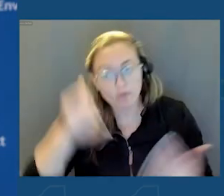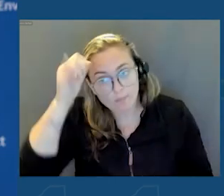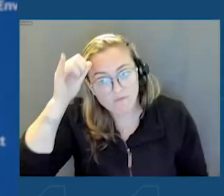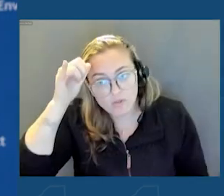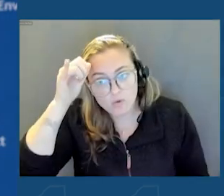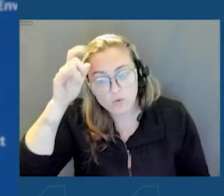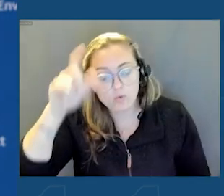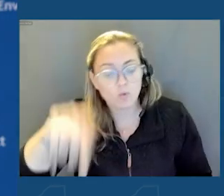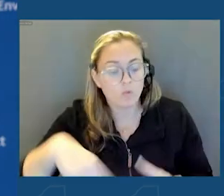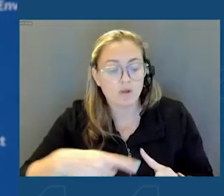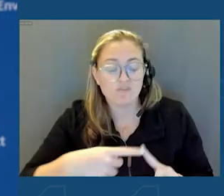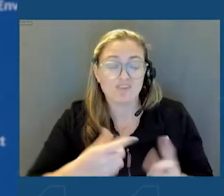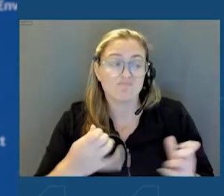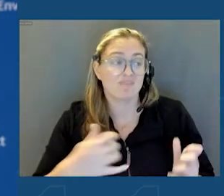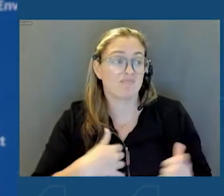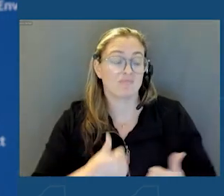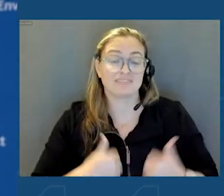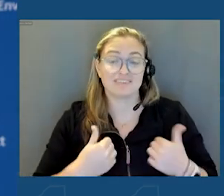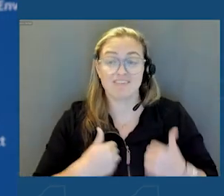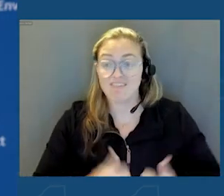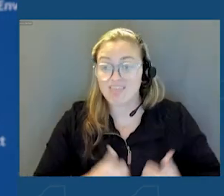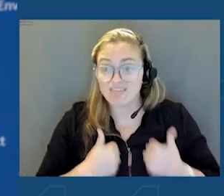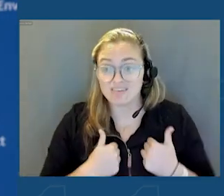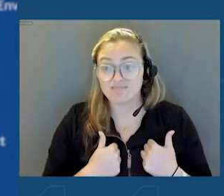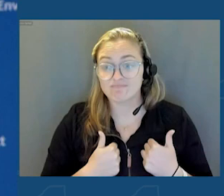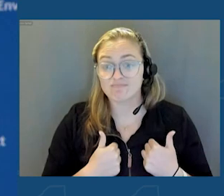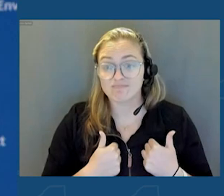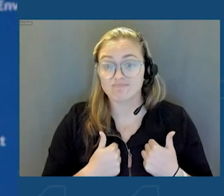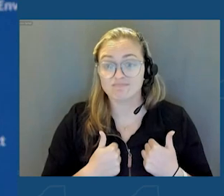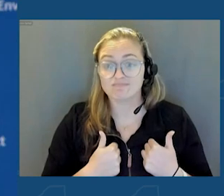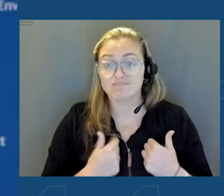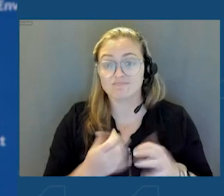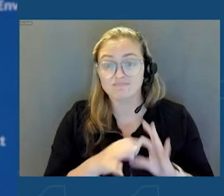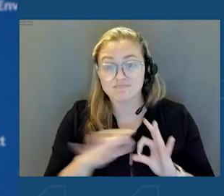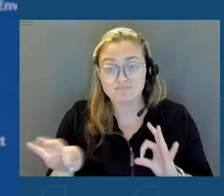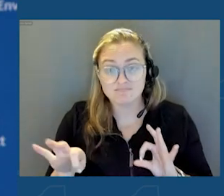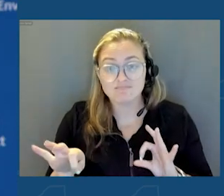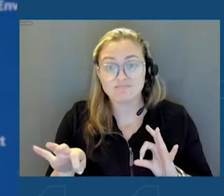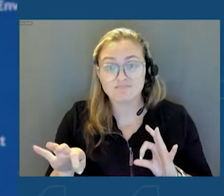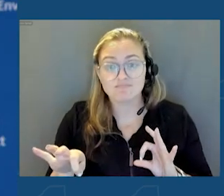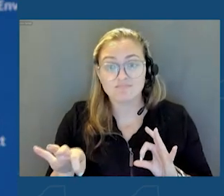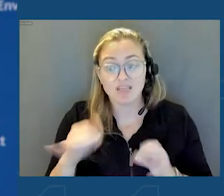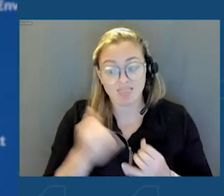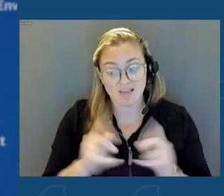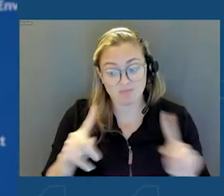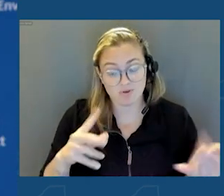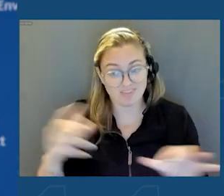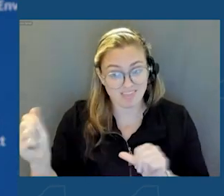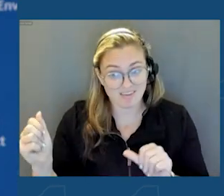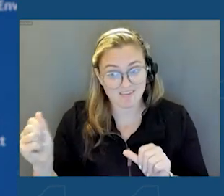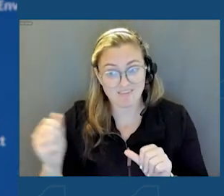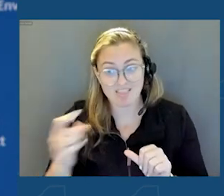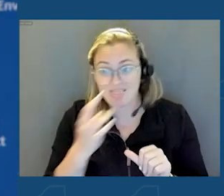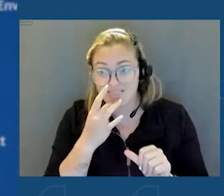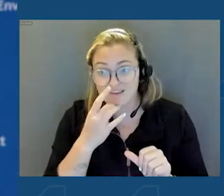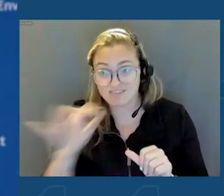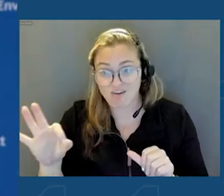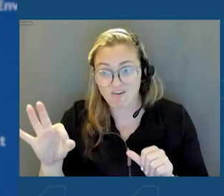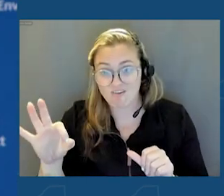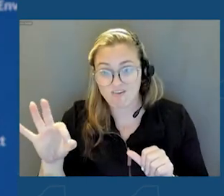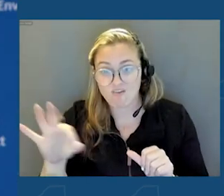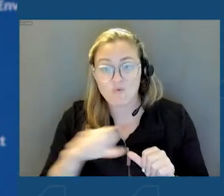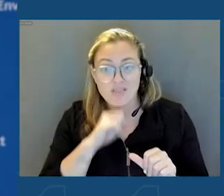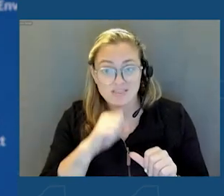for much of my young life, the phrase was, last one out, turn out the lights, because so many people left once the steel plants